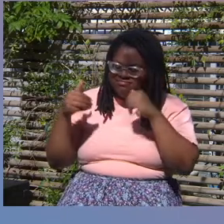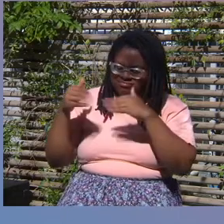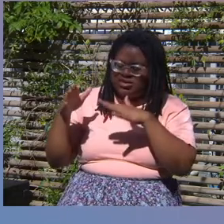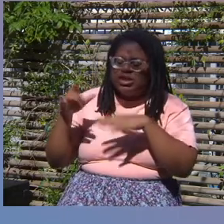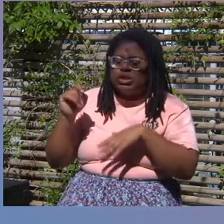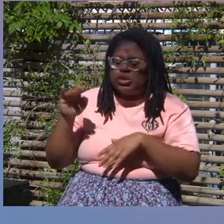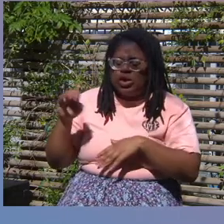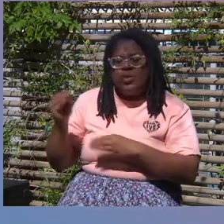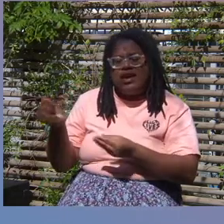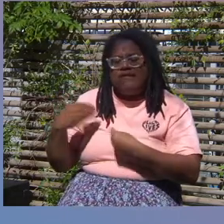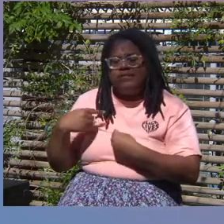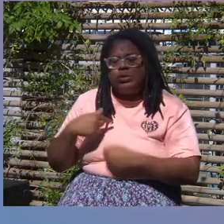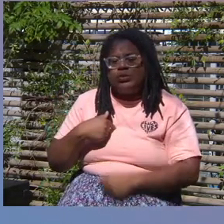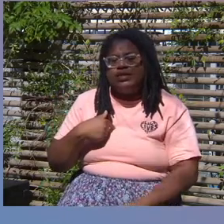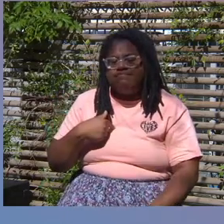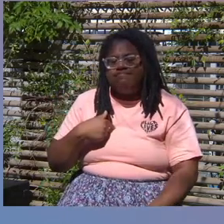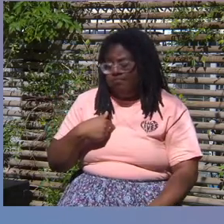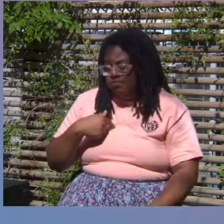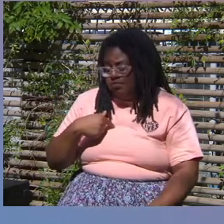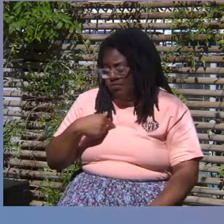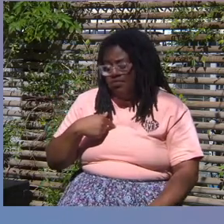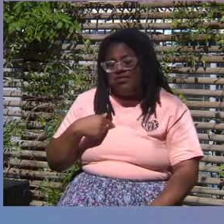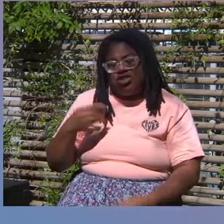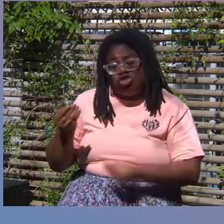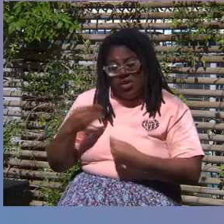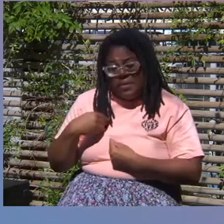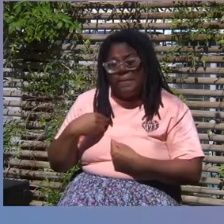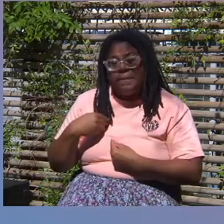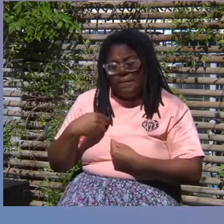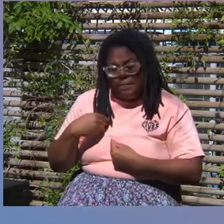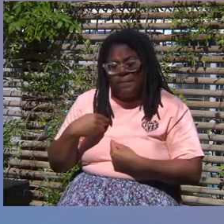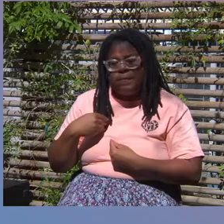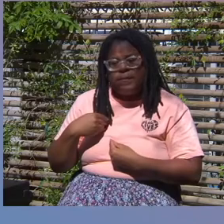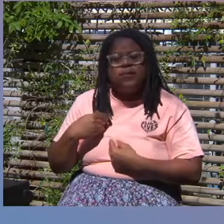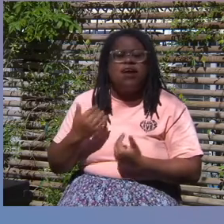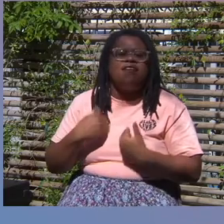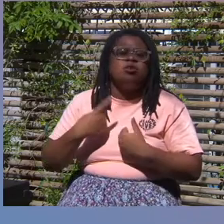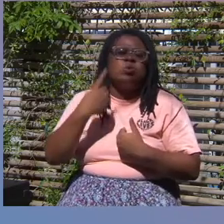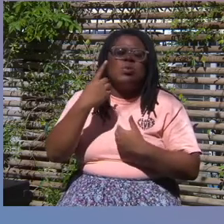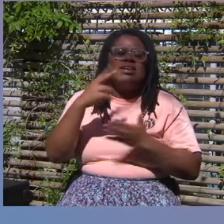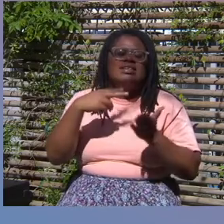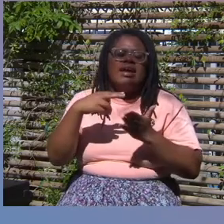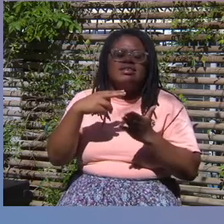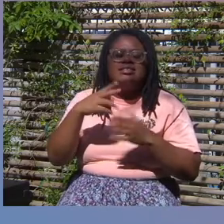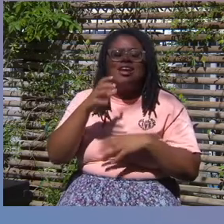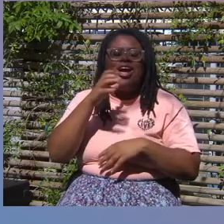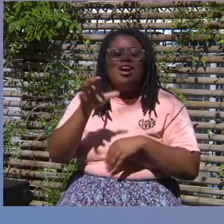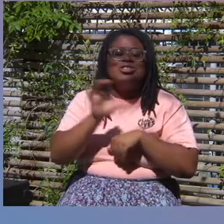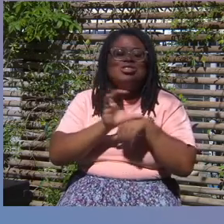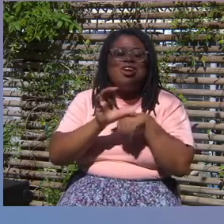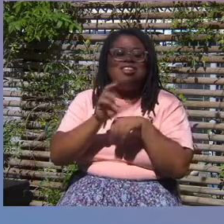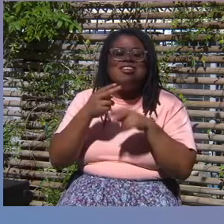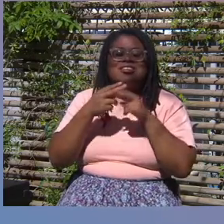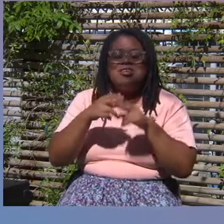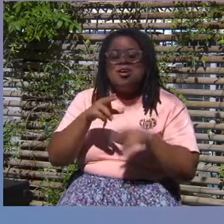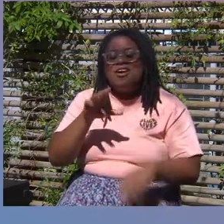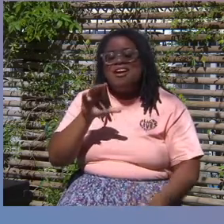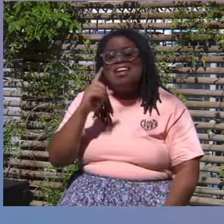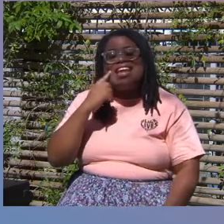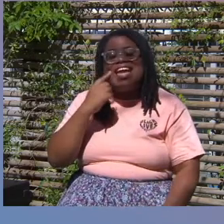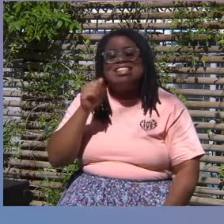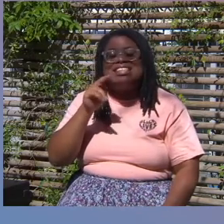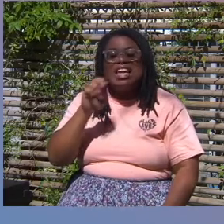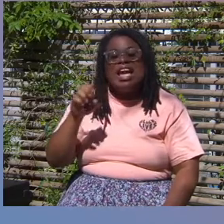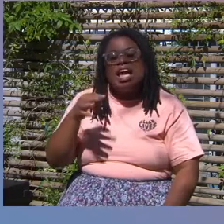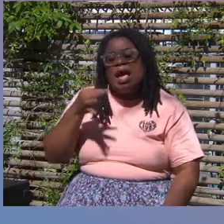studio, give him to me. Mm-hmm. Took him, we have a piece in Hot Chocolate called The Candy Cane. It's where the boys,